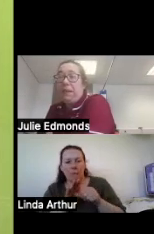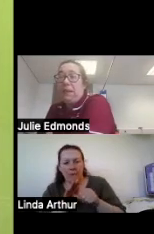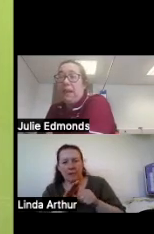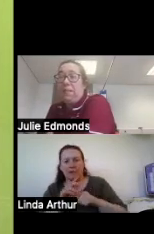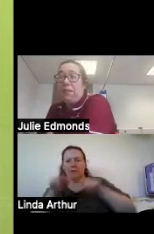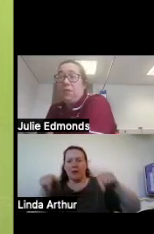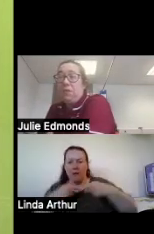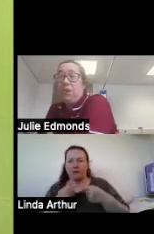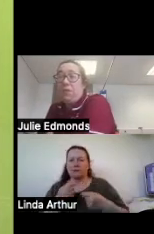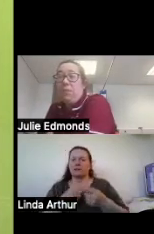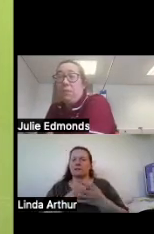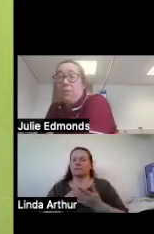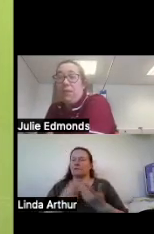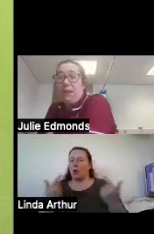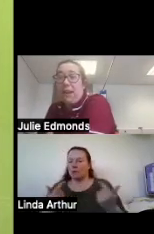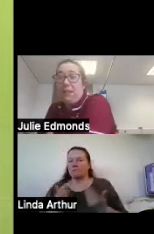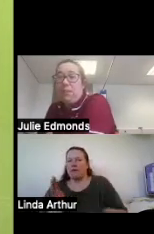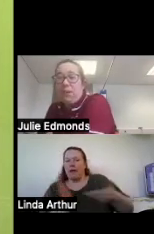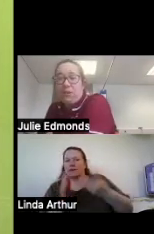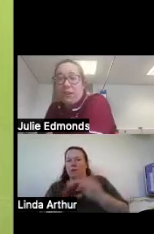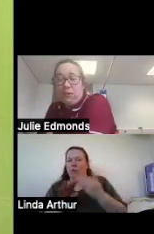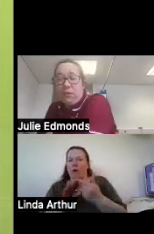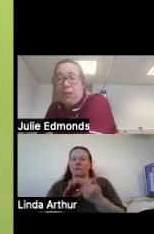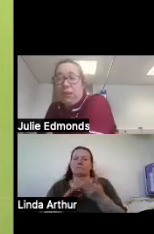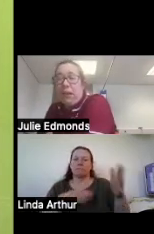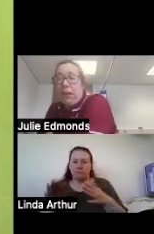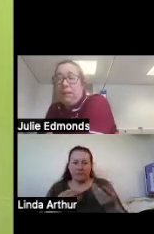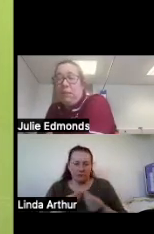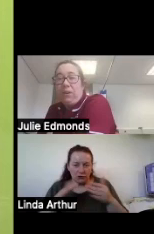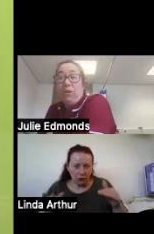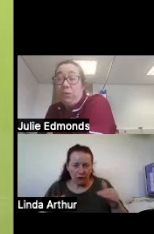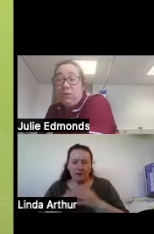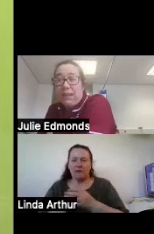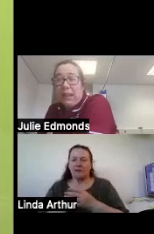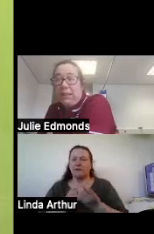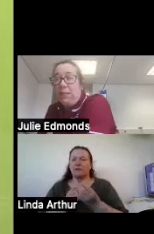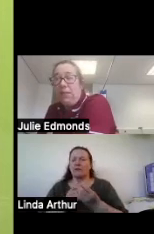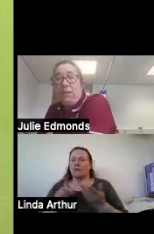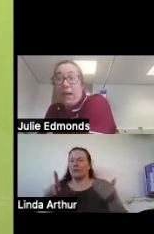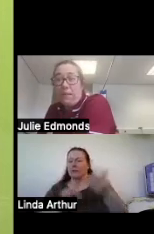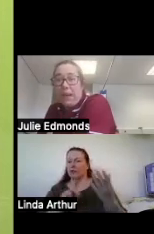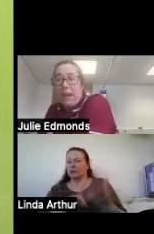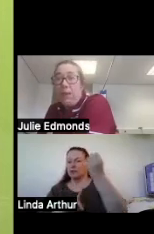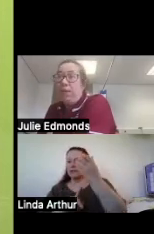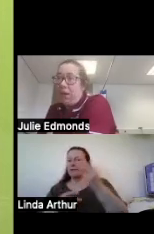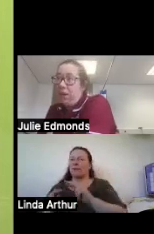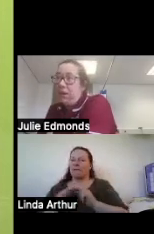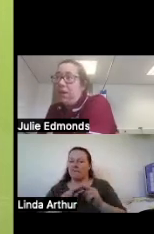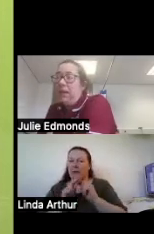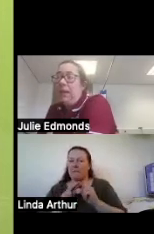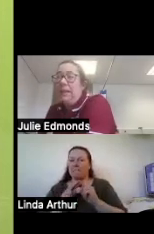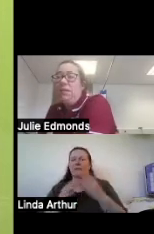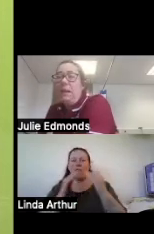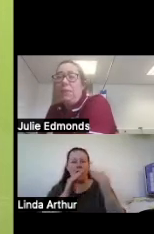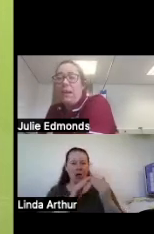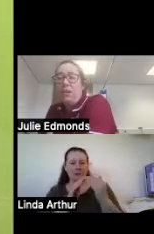be to do lots more with our lives, with our children, with our goals in life, with our family, with our house.